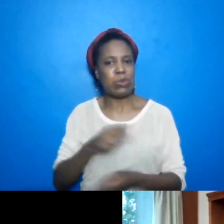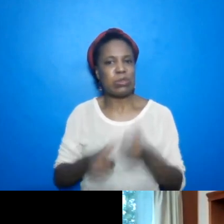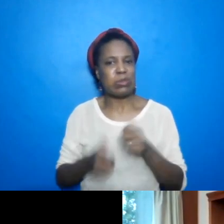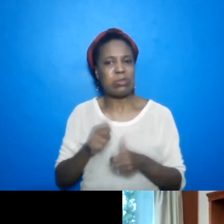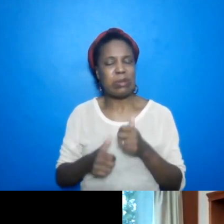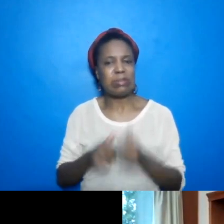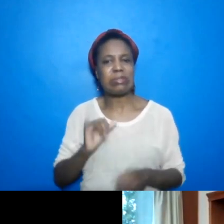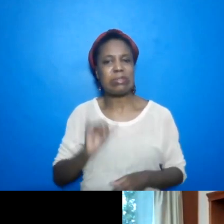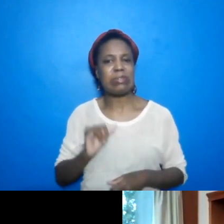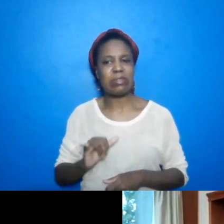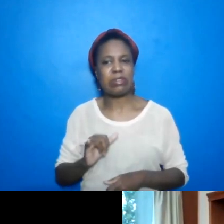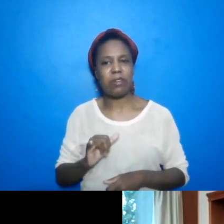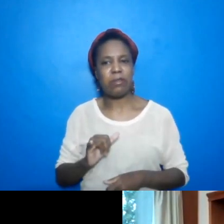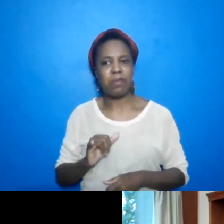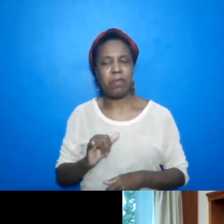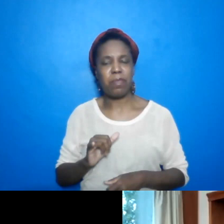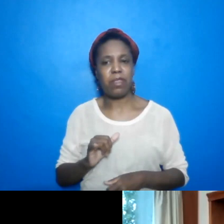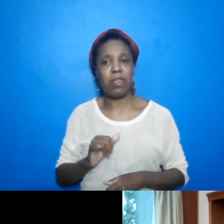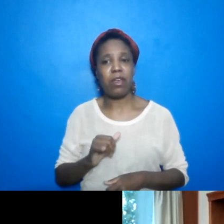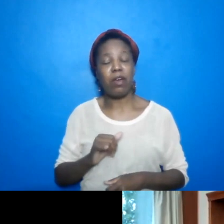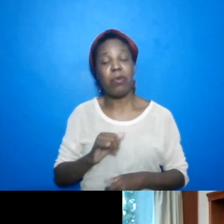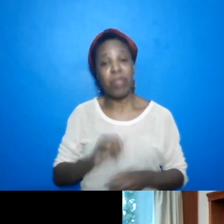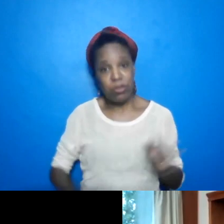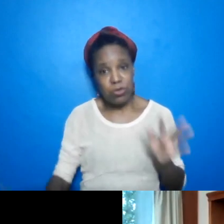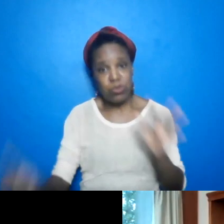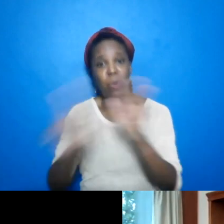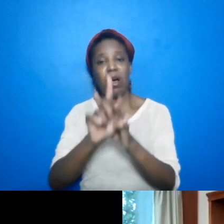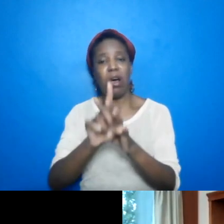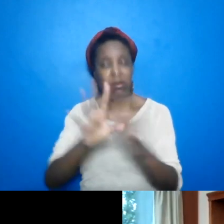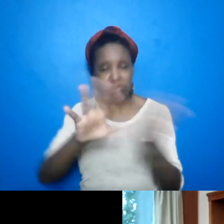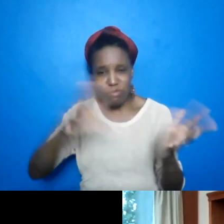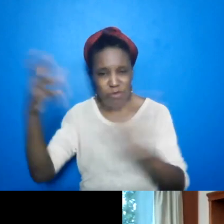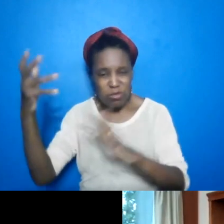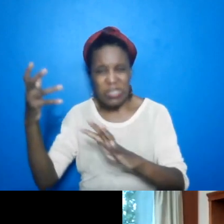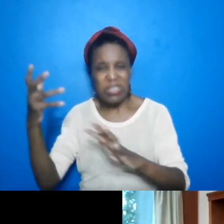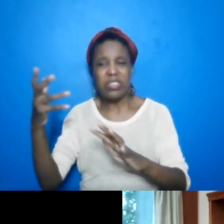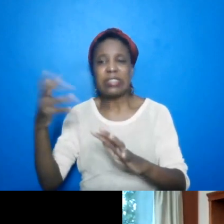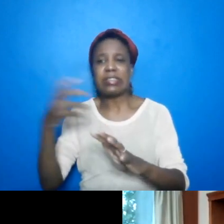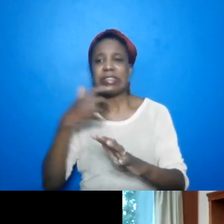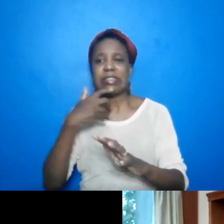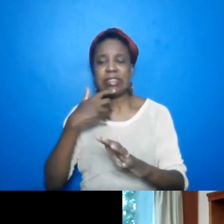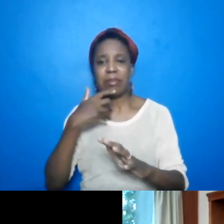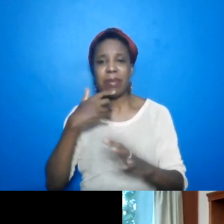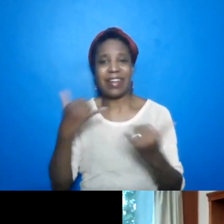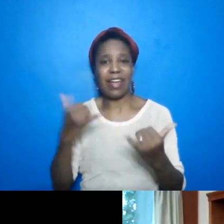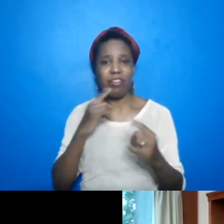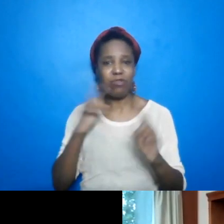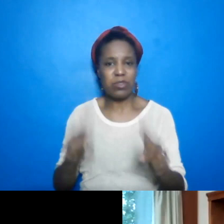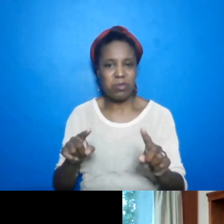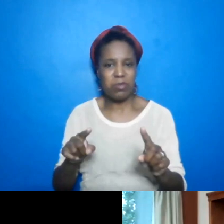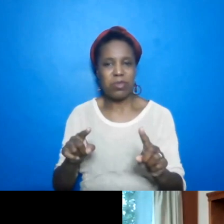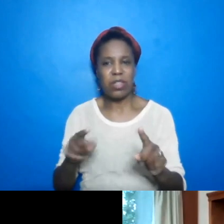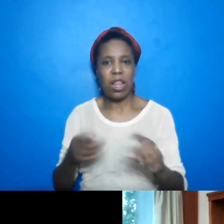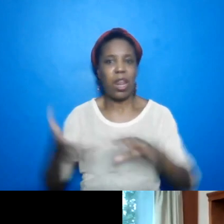up in these places, but their reaction to that fear increases the fear that others already have. And then that spiraling